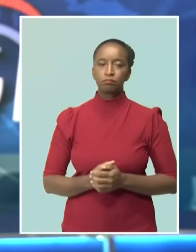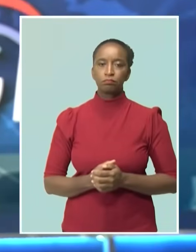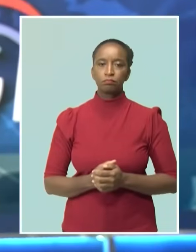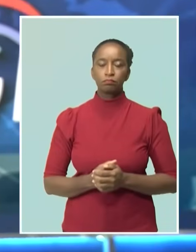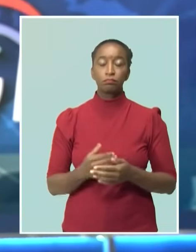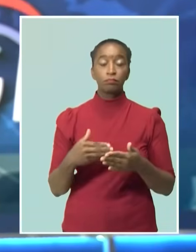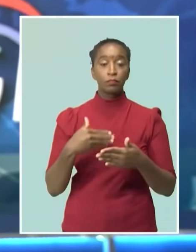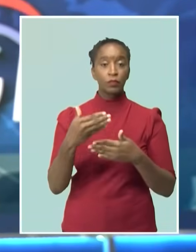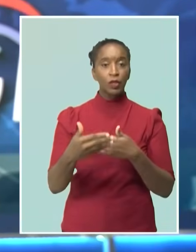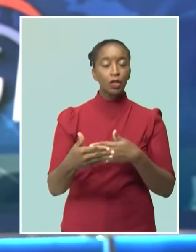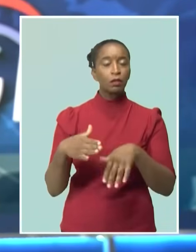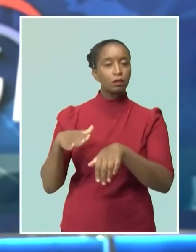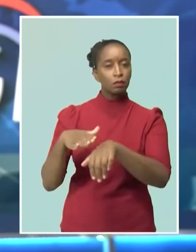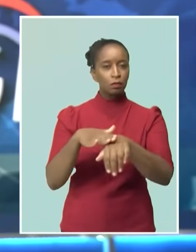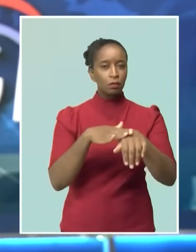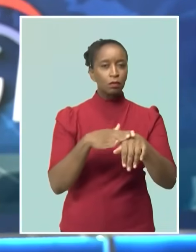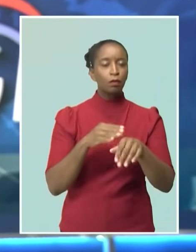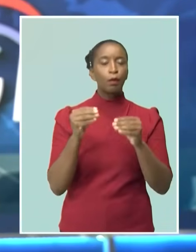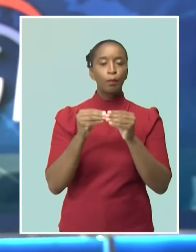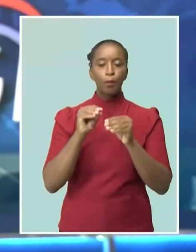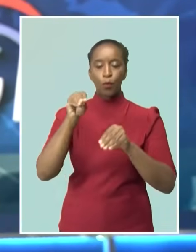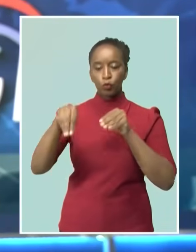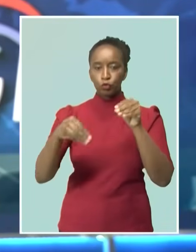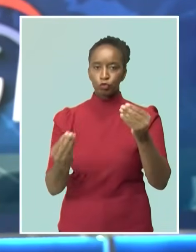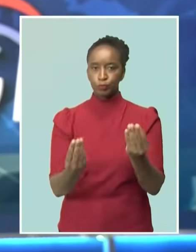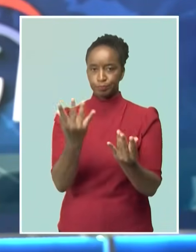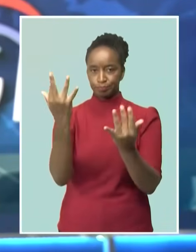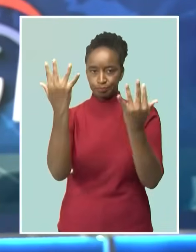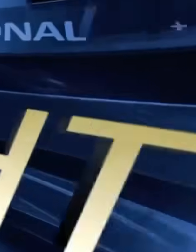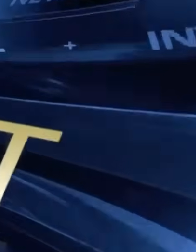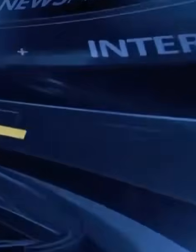Well, coming up, a call for trees to be planted every day.